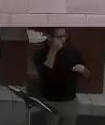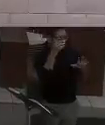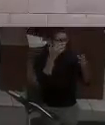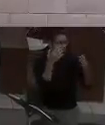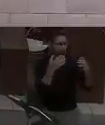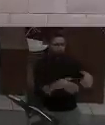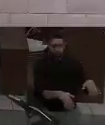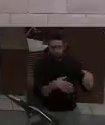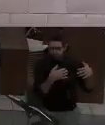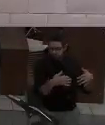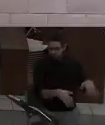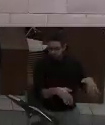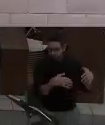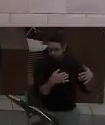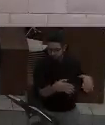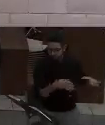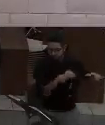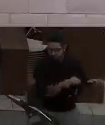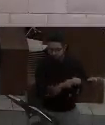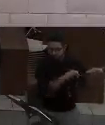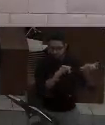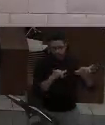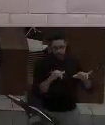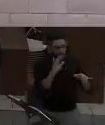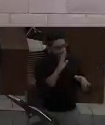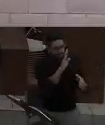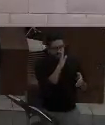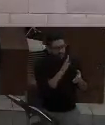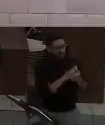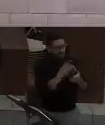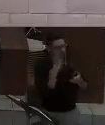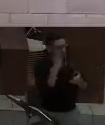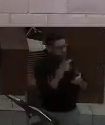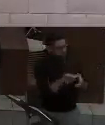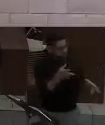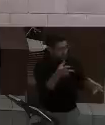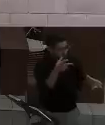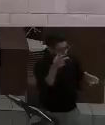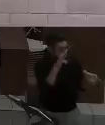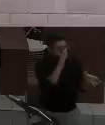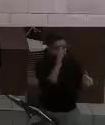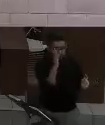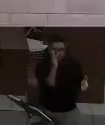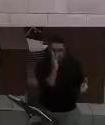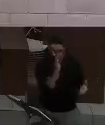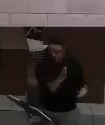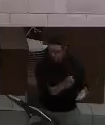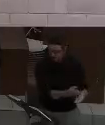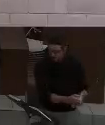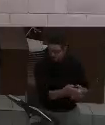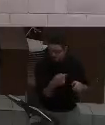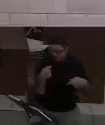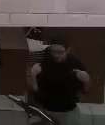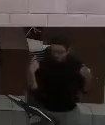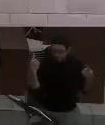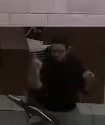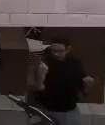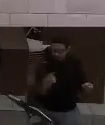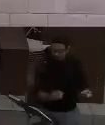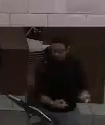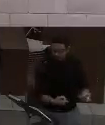comprehension, like nothing ever seen or heard. Who can